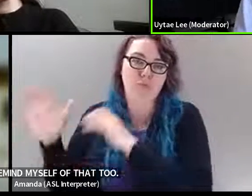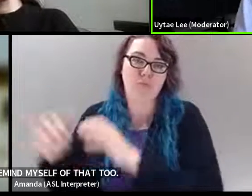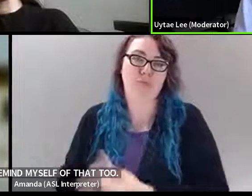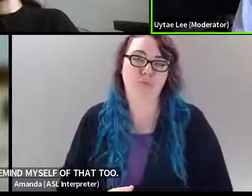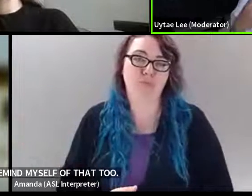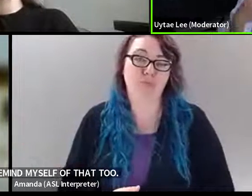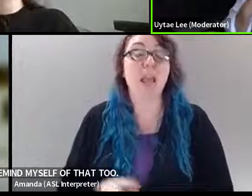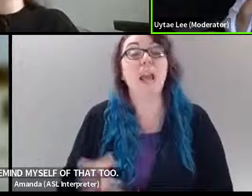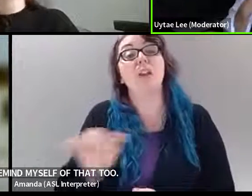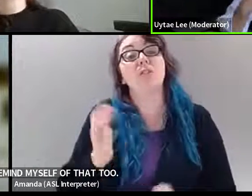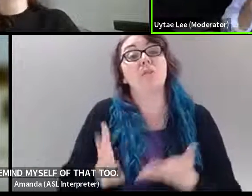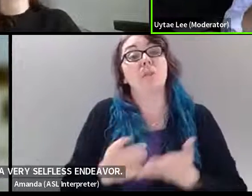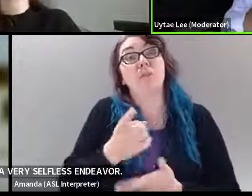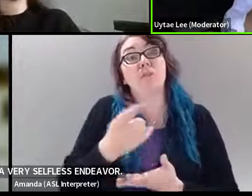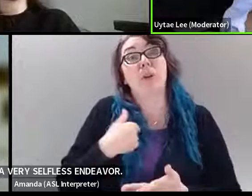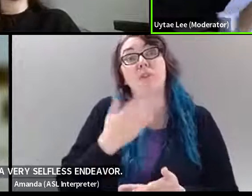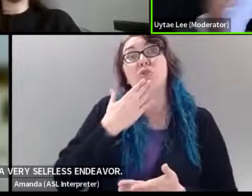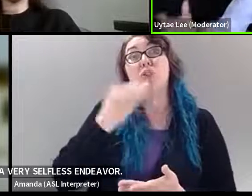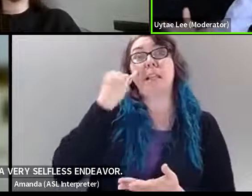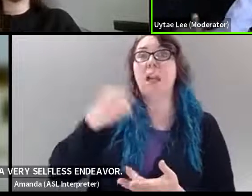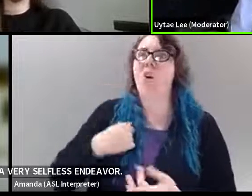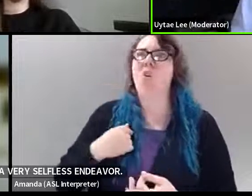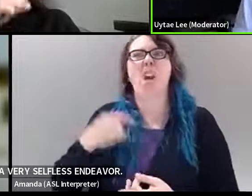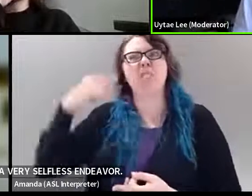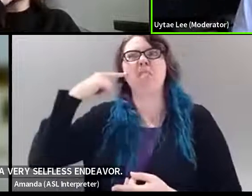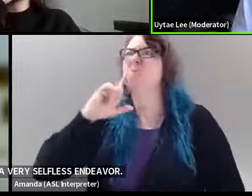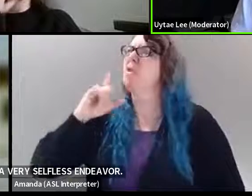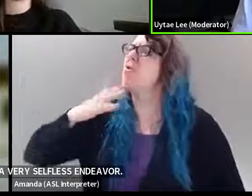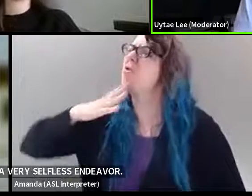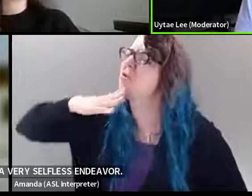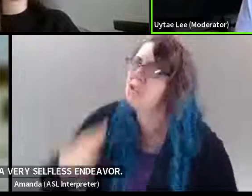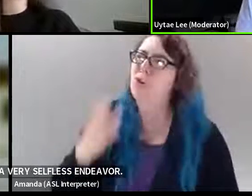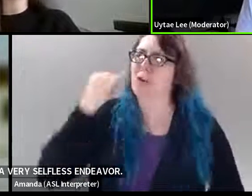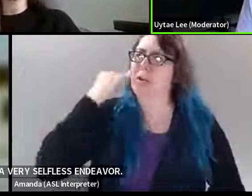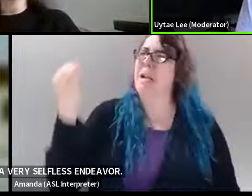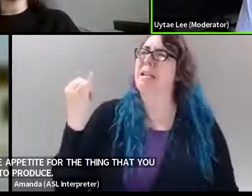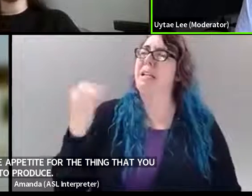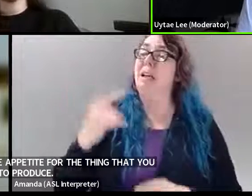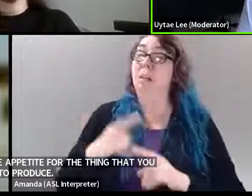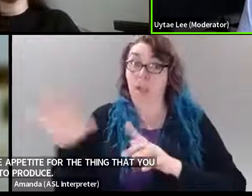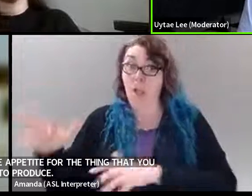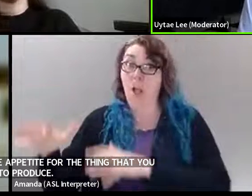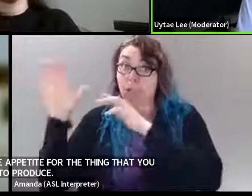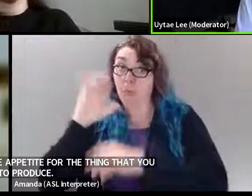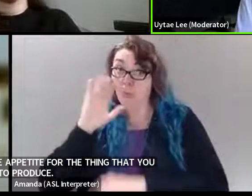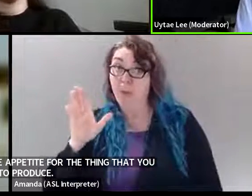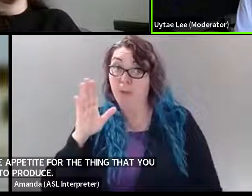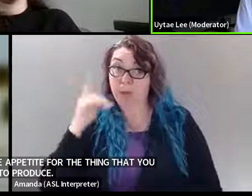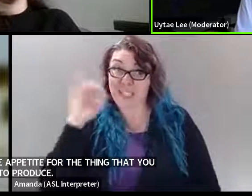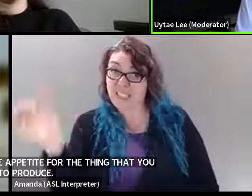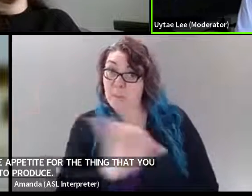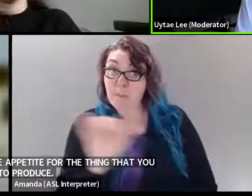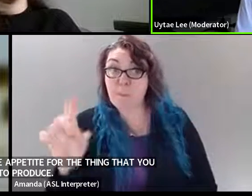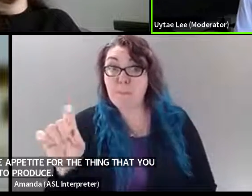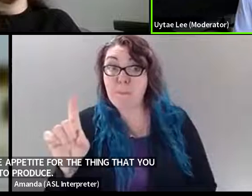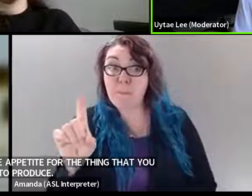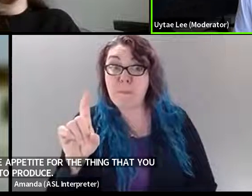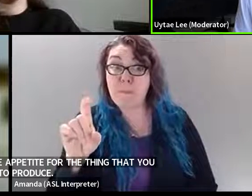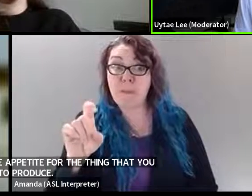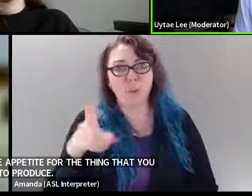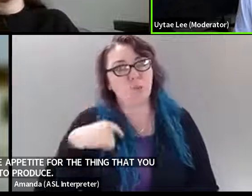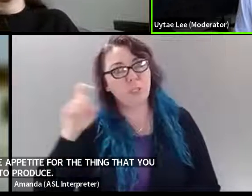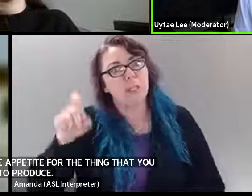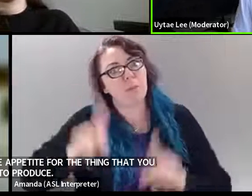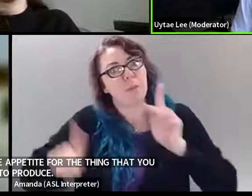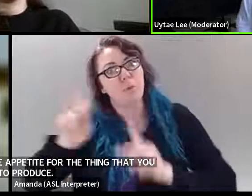It's not just about you. It's really about what the audience wants. So really appreciate your insights already. I'm going to quickly move